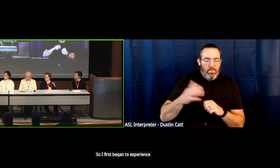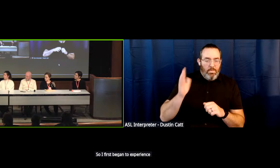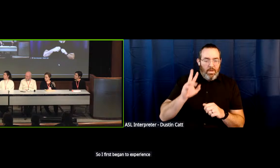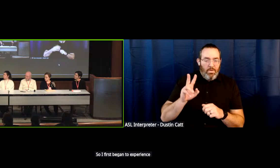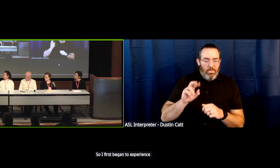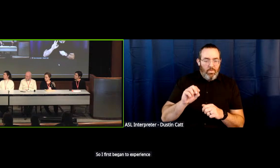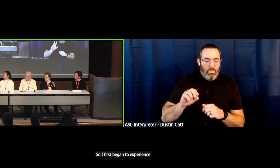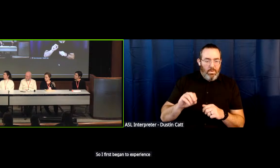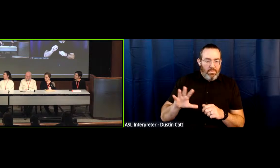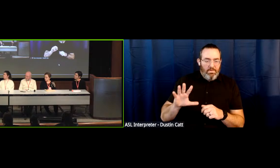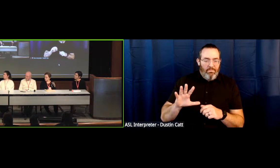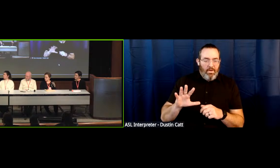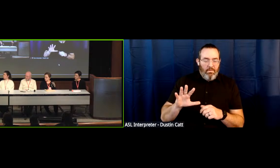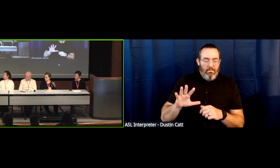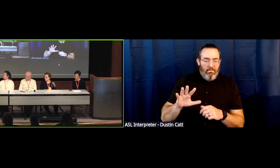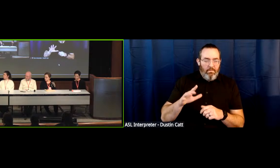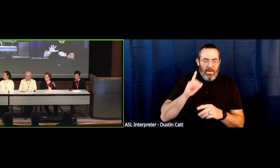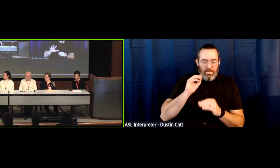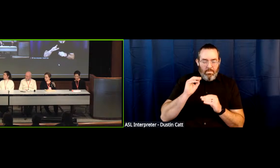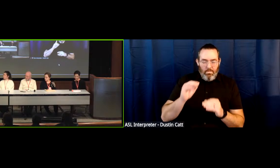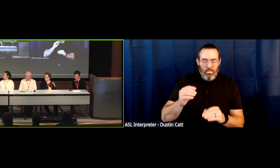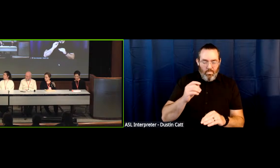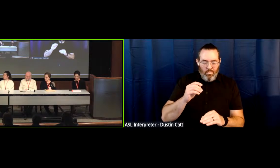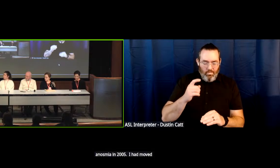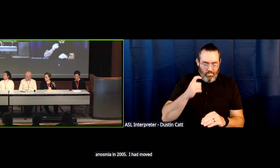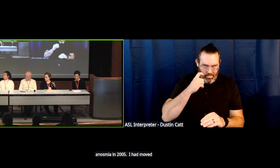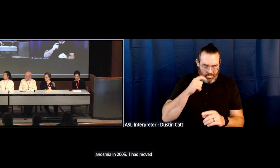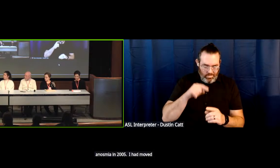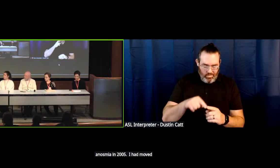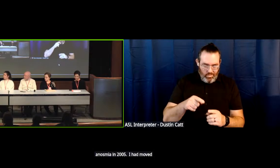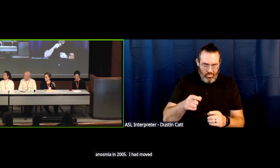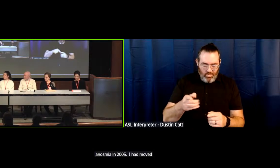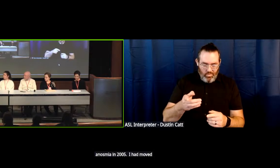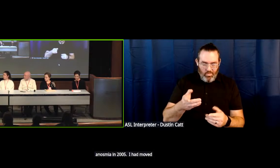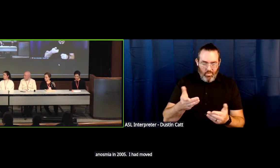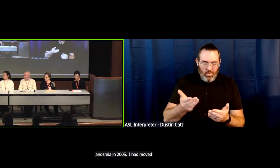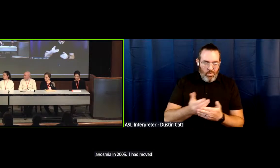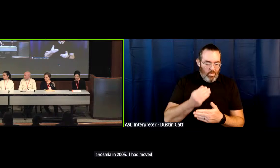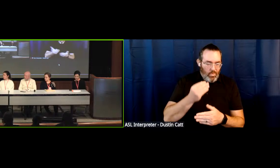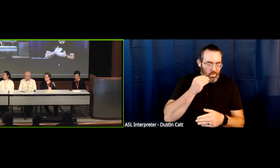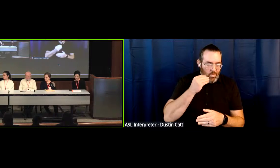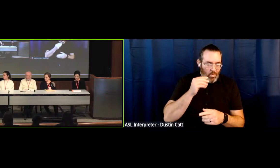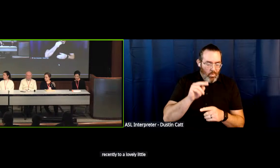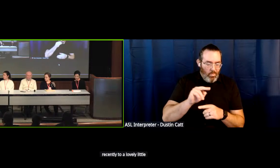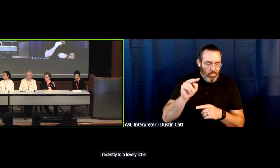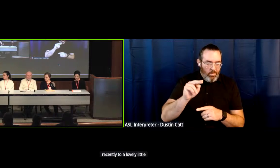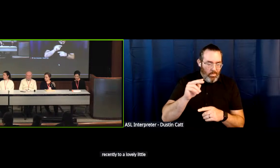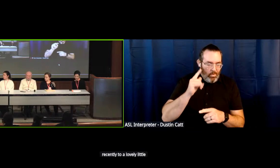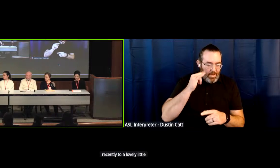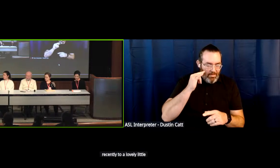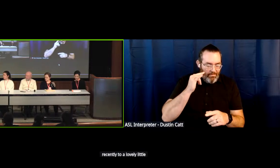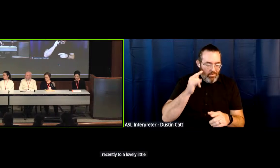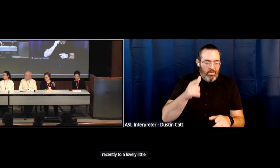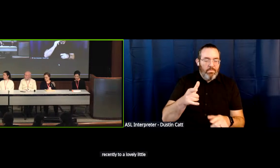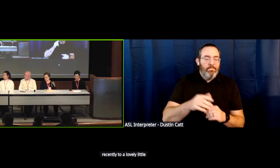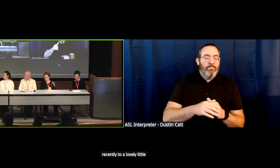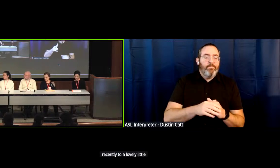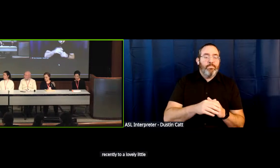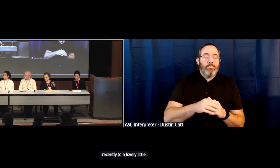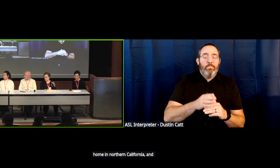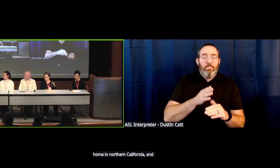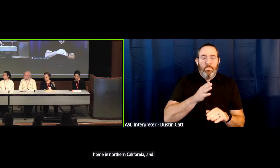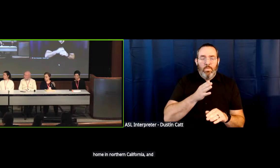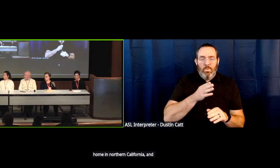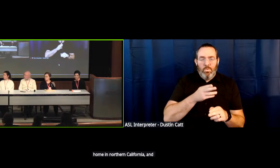moved recently to a lovely little home in Northern California, and shortly after that began to